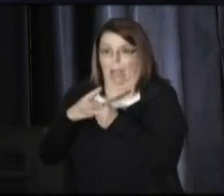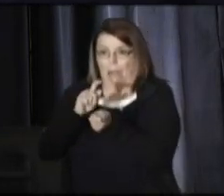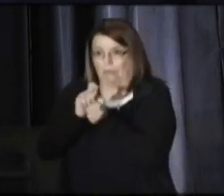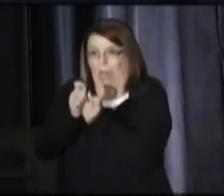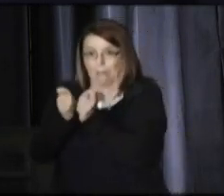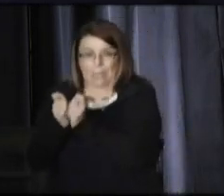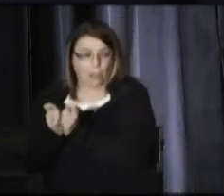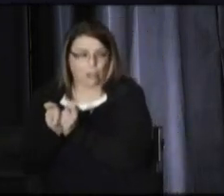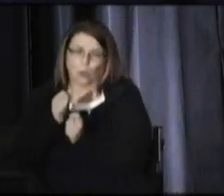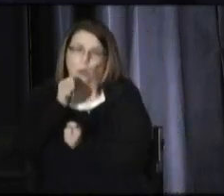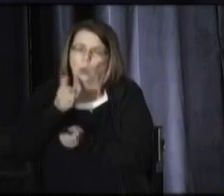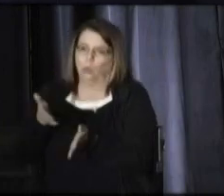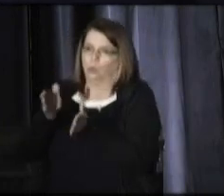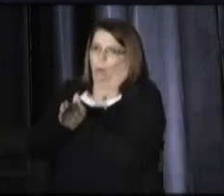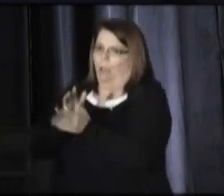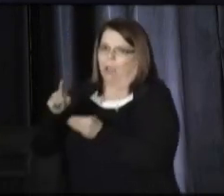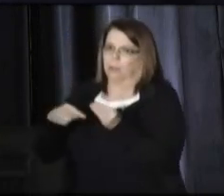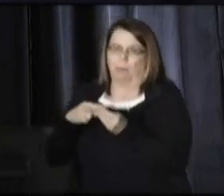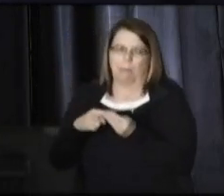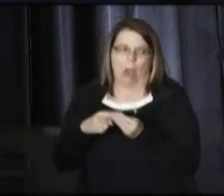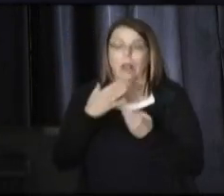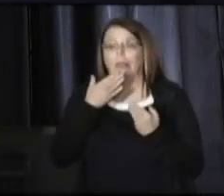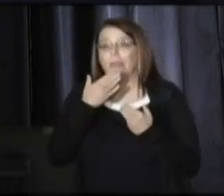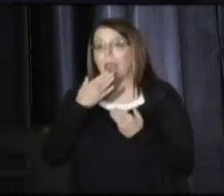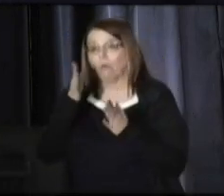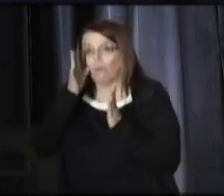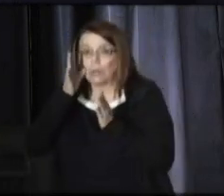accessibility hotline at